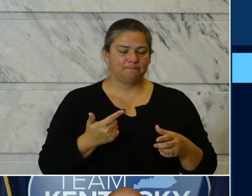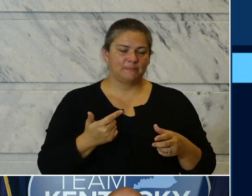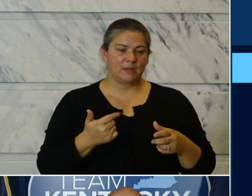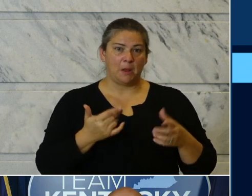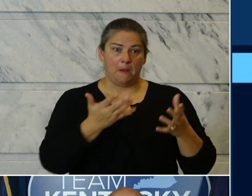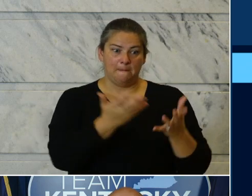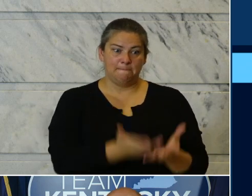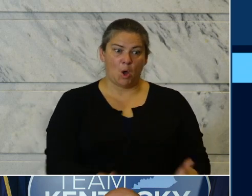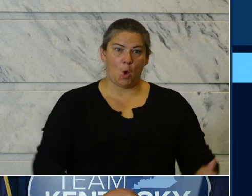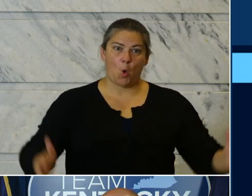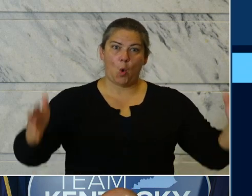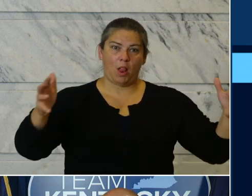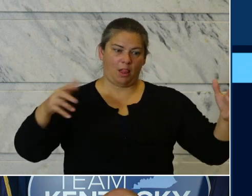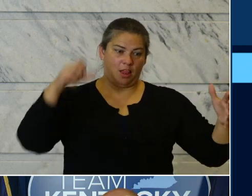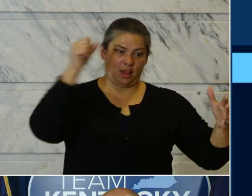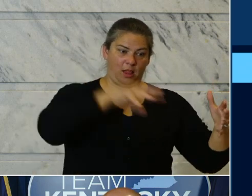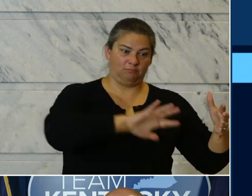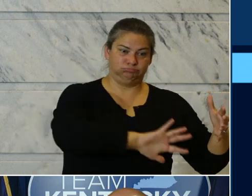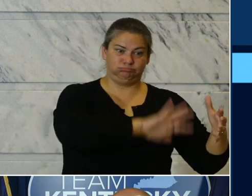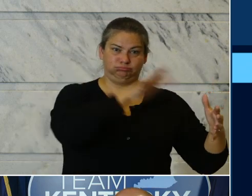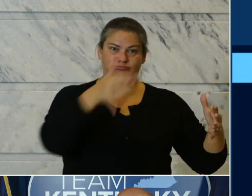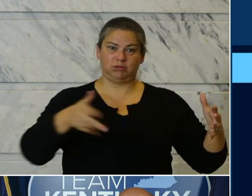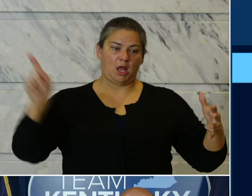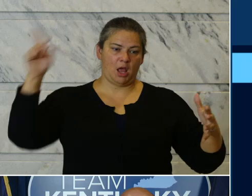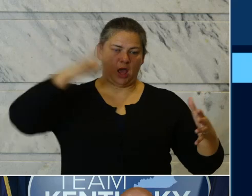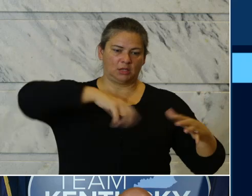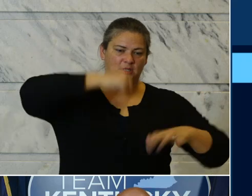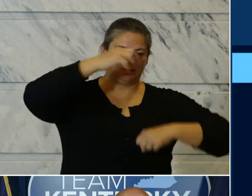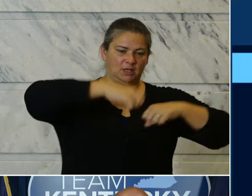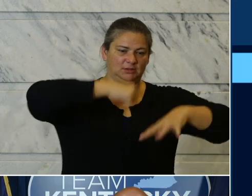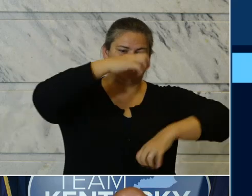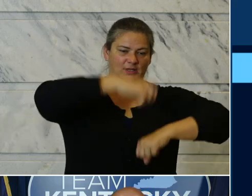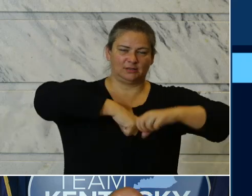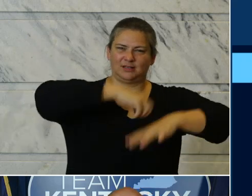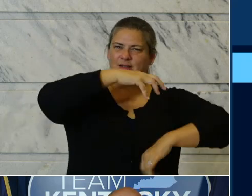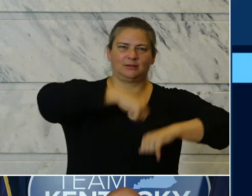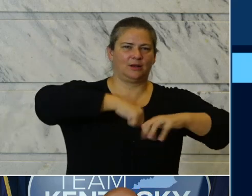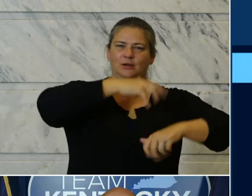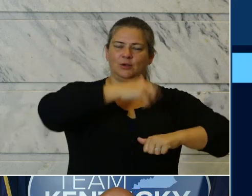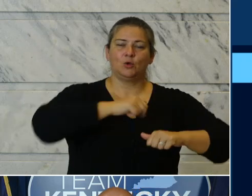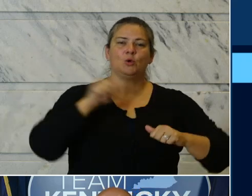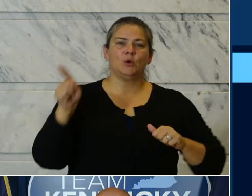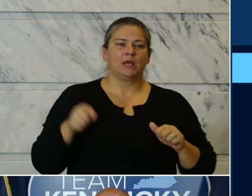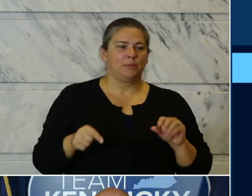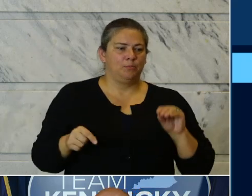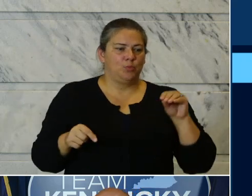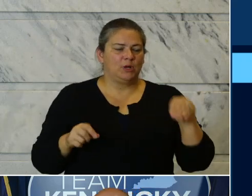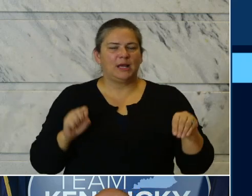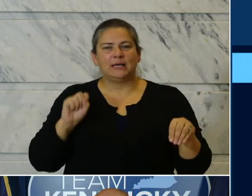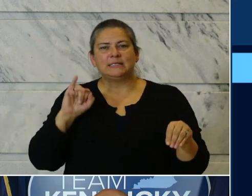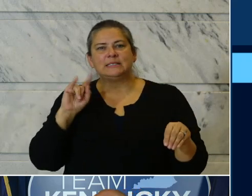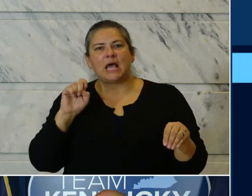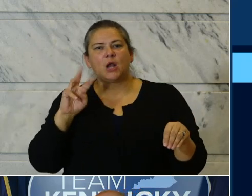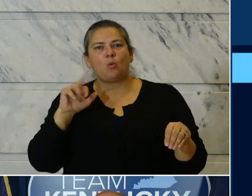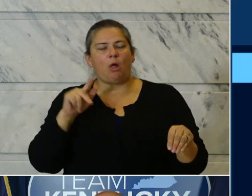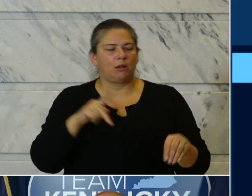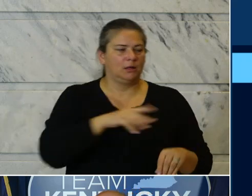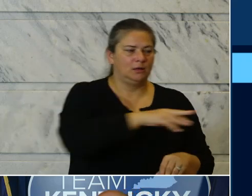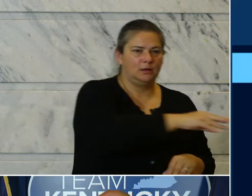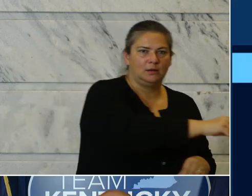big bowls that people reach into, but stretch out the candy, and I'll show some pictures. You can put it out on the sidewalk or out on the